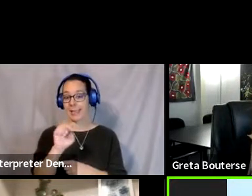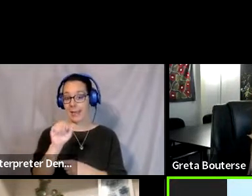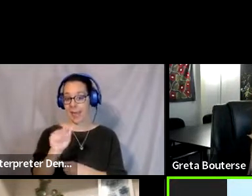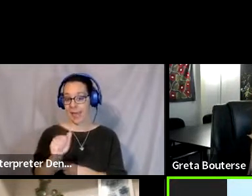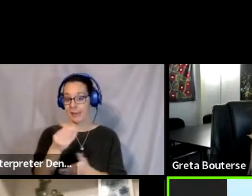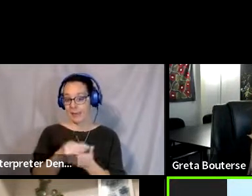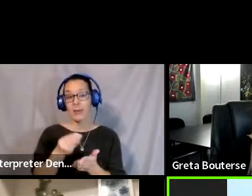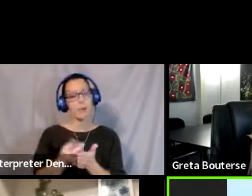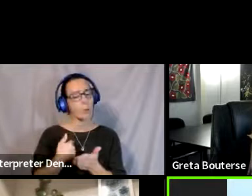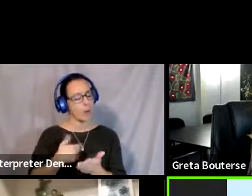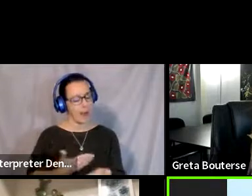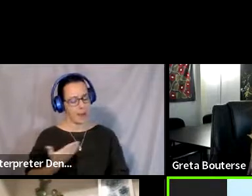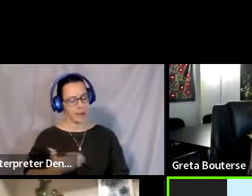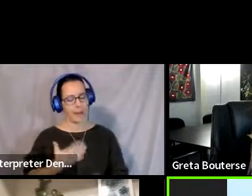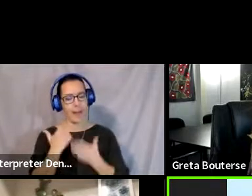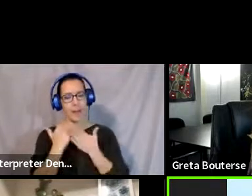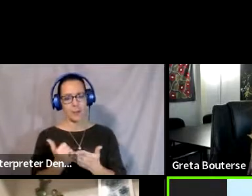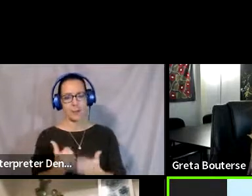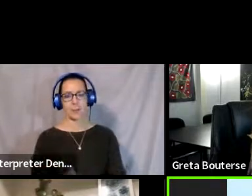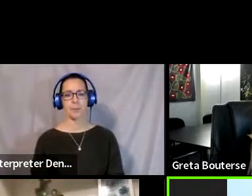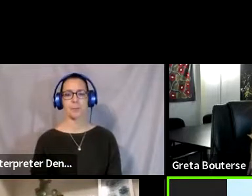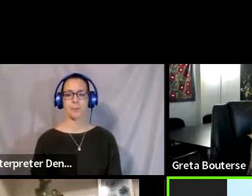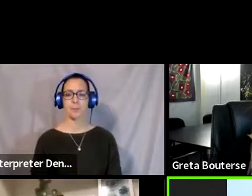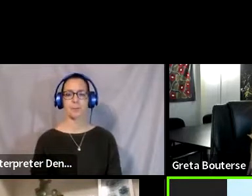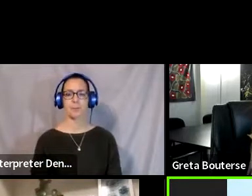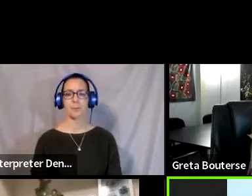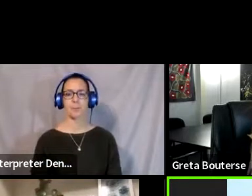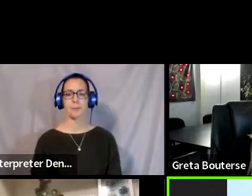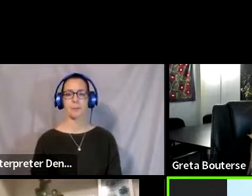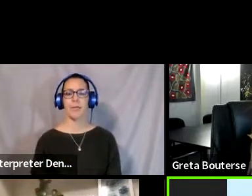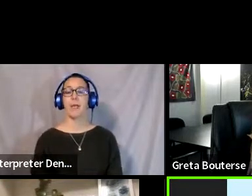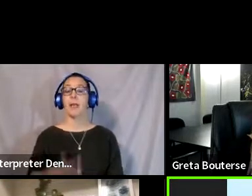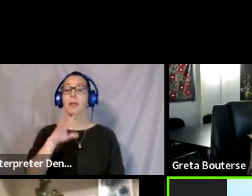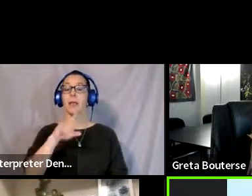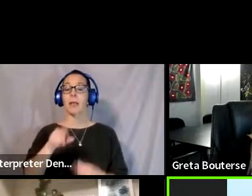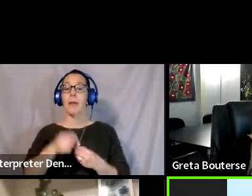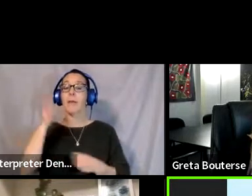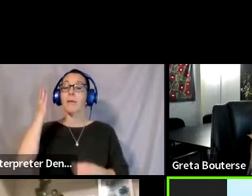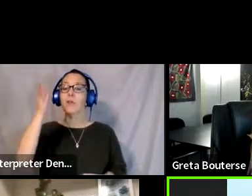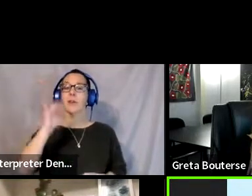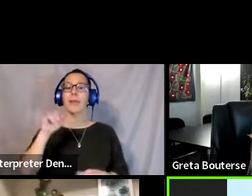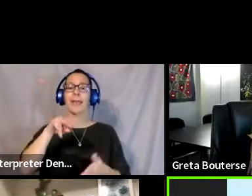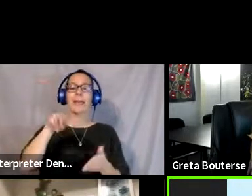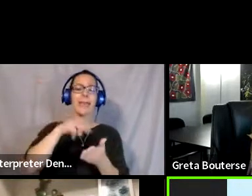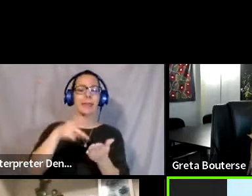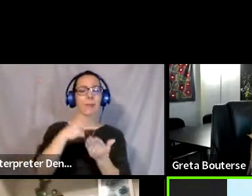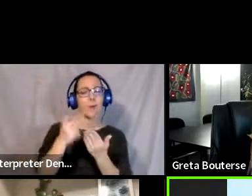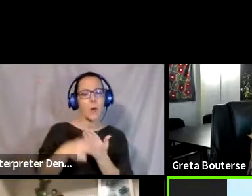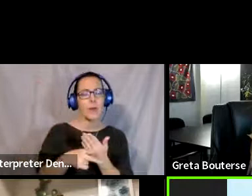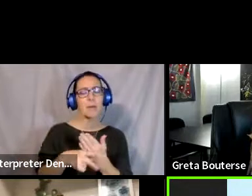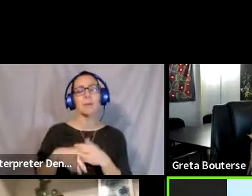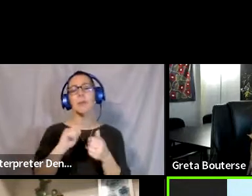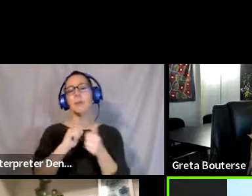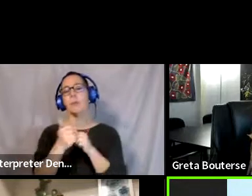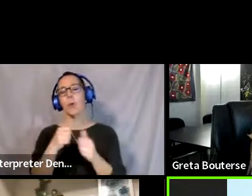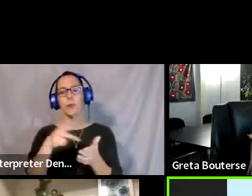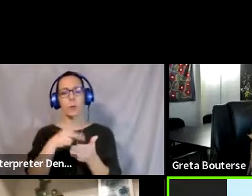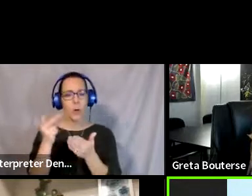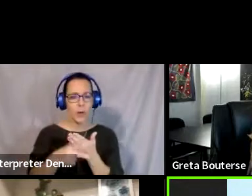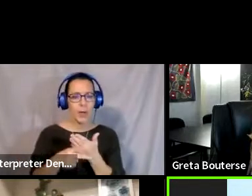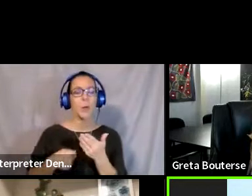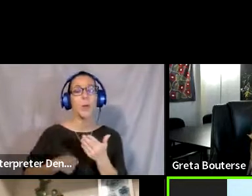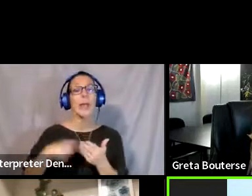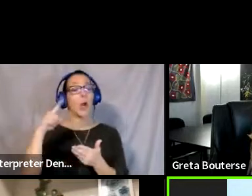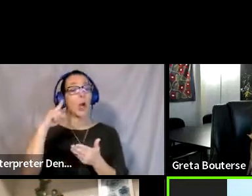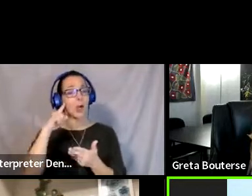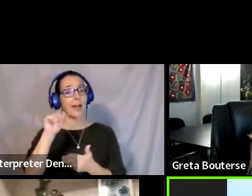question. As we talk about the future, things like this dance program and sports program, things that we'd heard that Albert Einstein